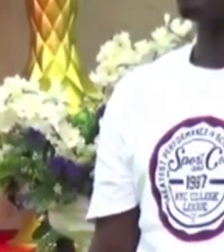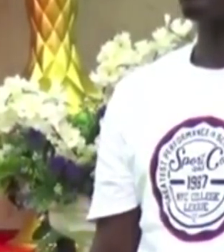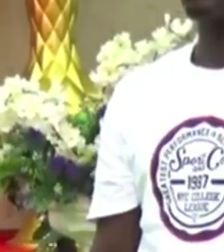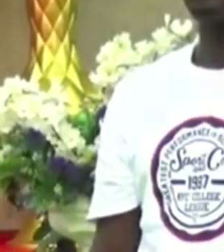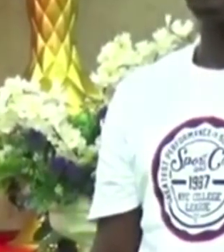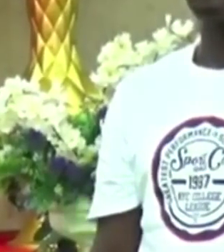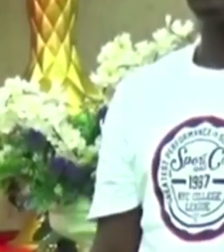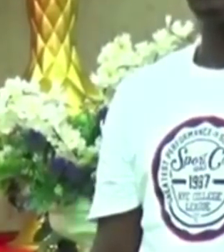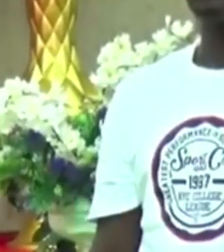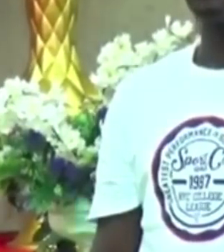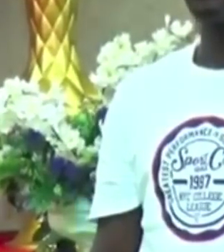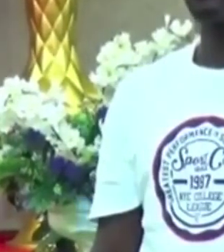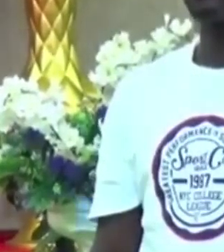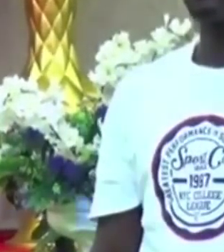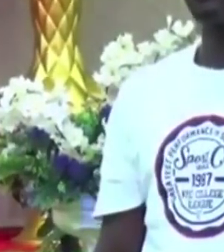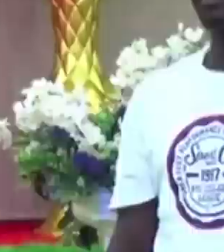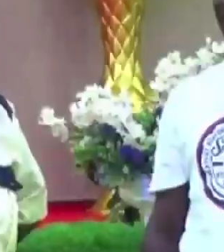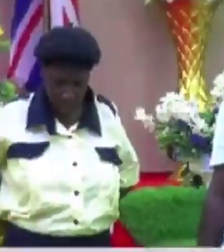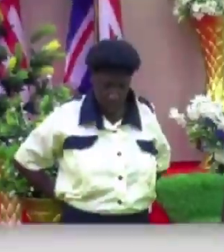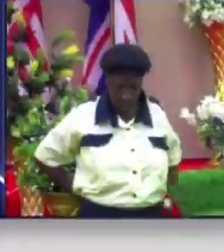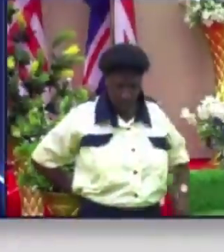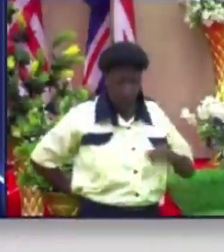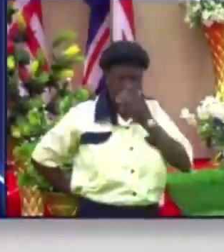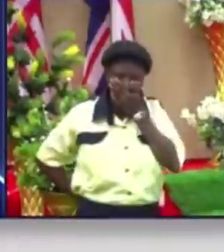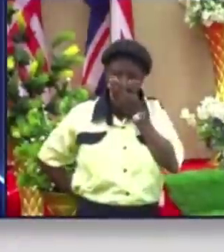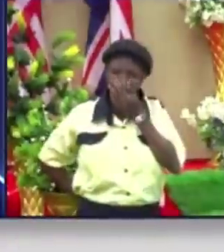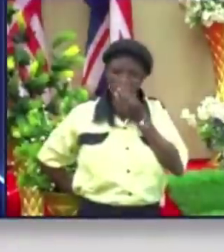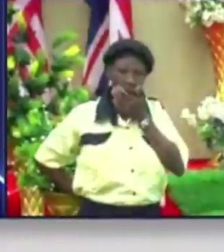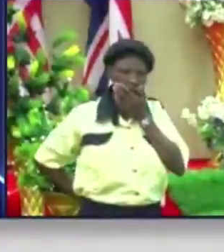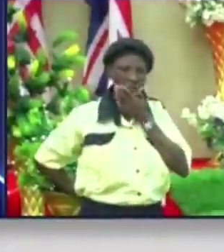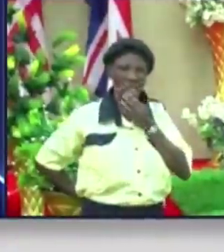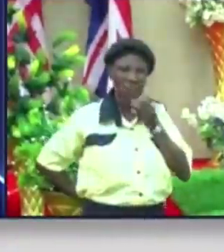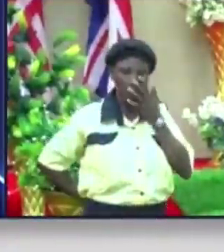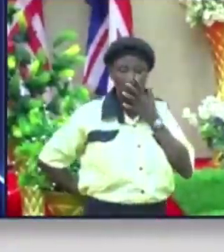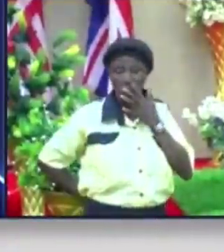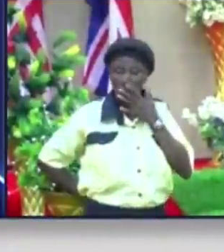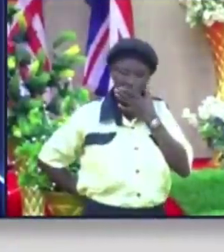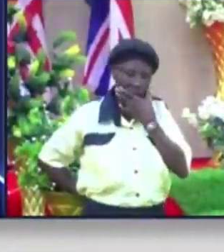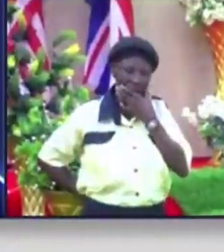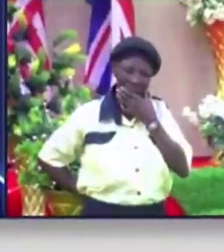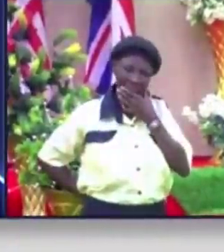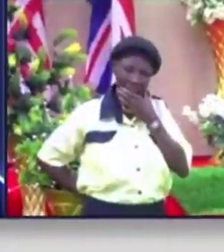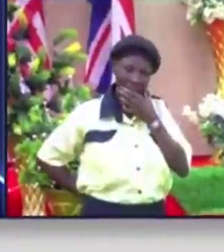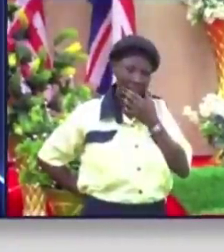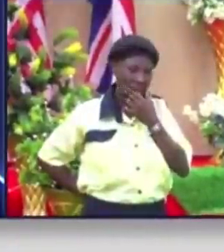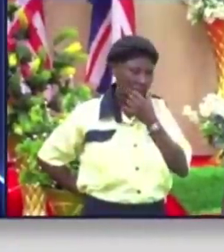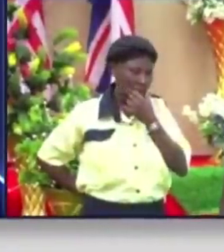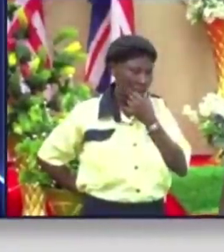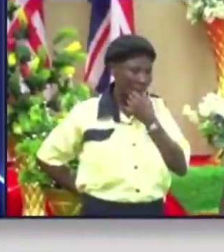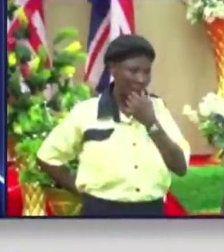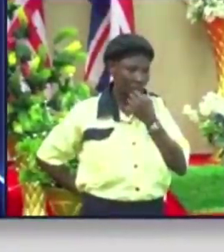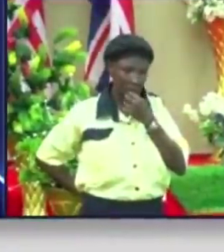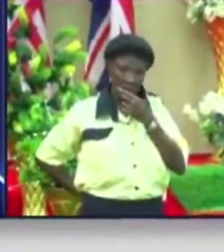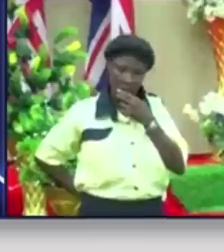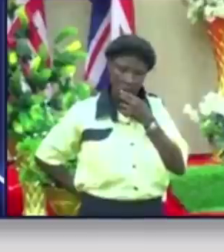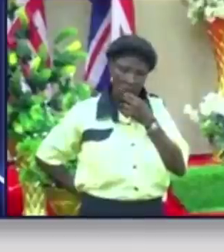it to dust her shop that people should come and buy her goods. She said the sales she has never made since she has been in Gagi market for over 24